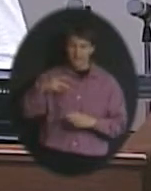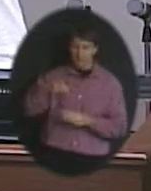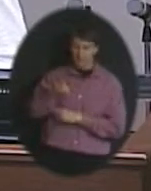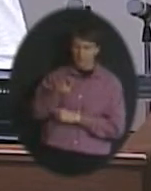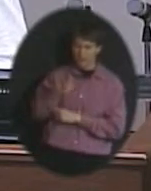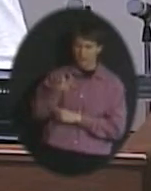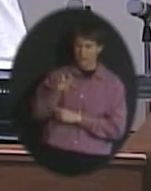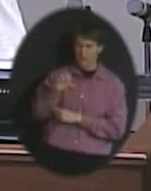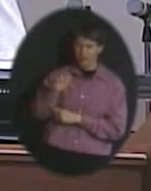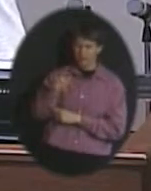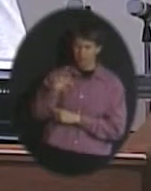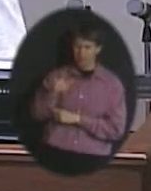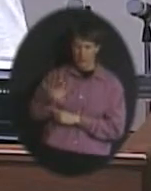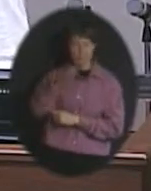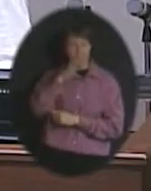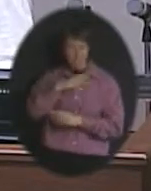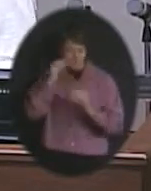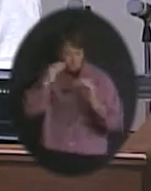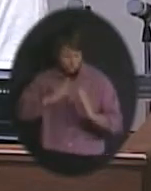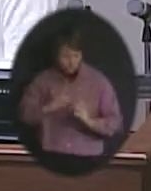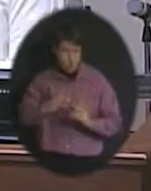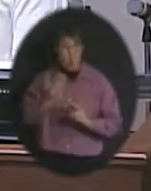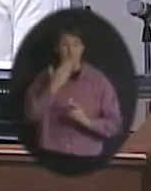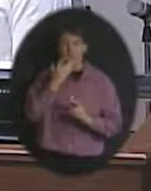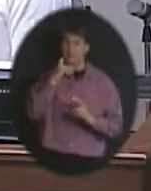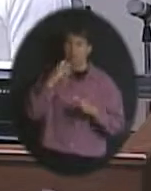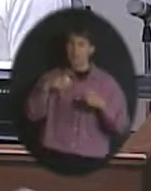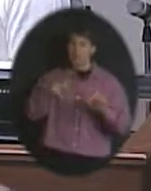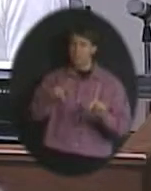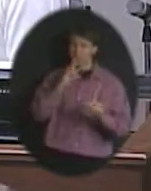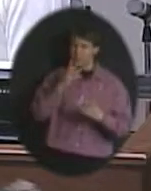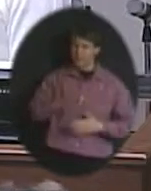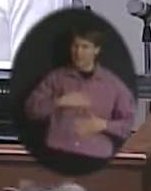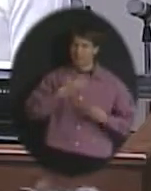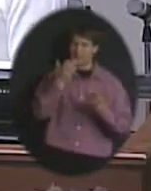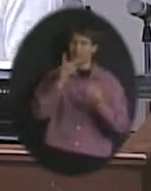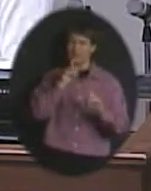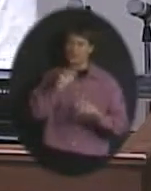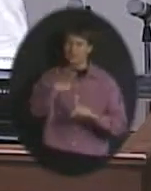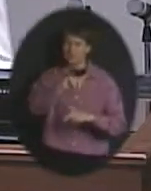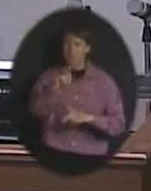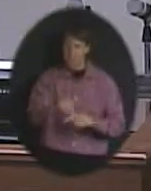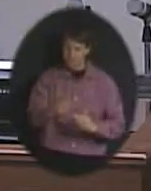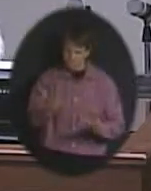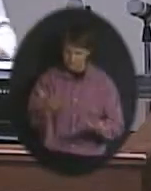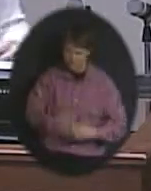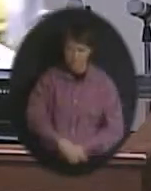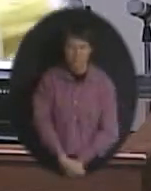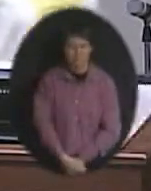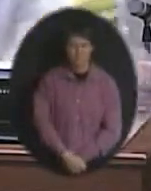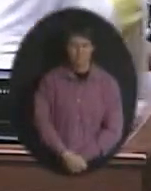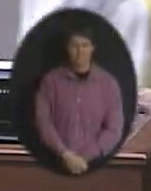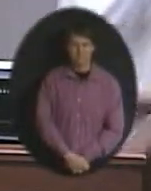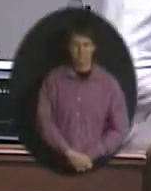teacher. Thank you for the opportunity, and we would be happy to answer any questions you might have.